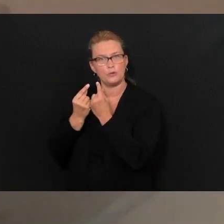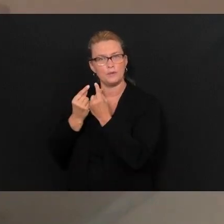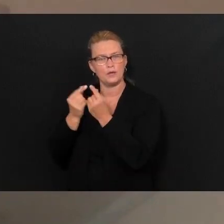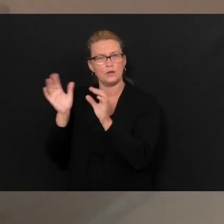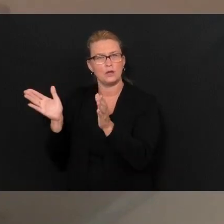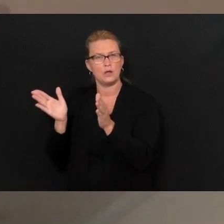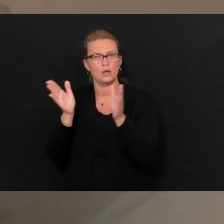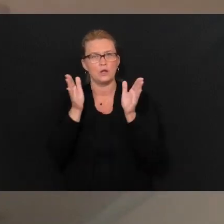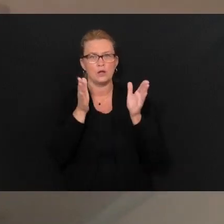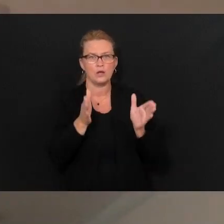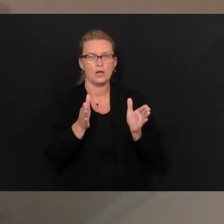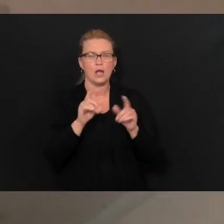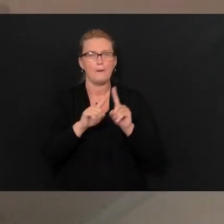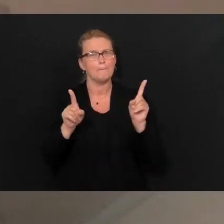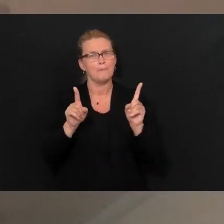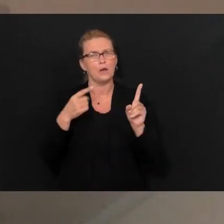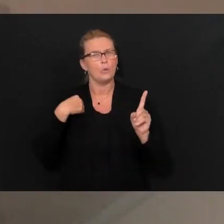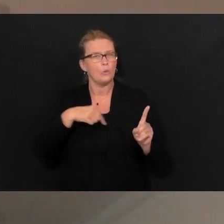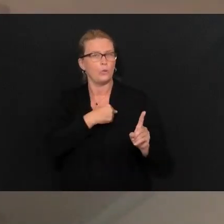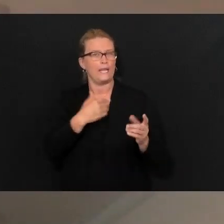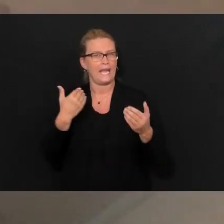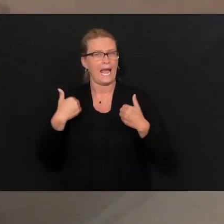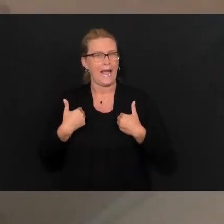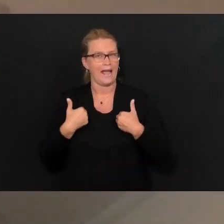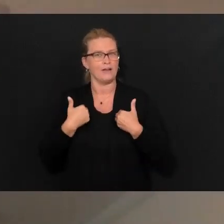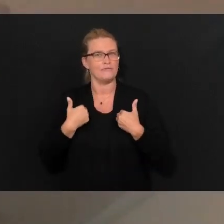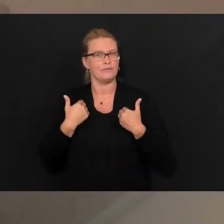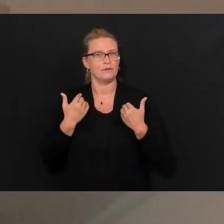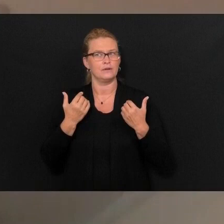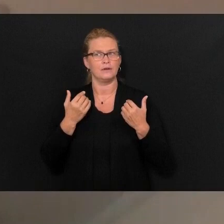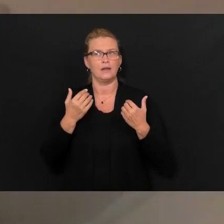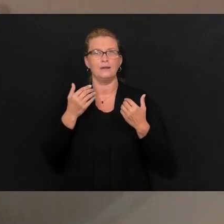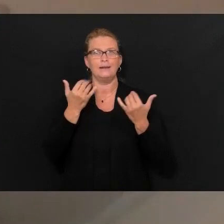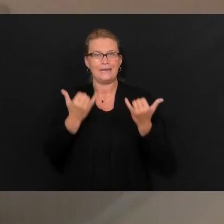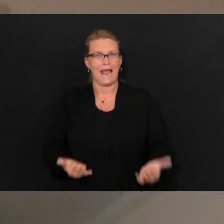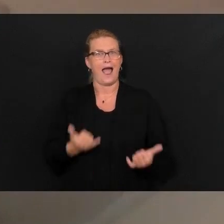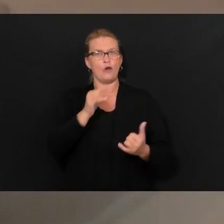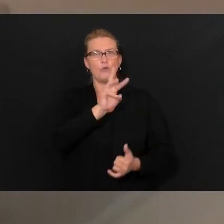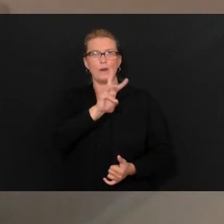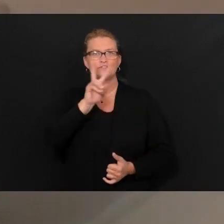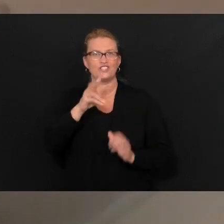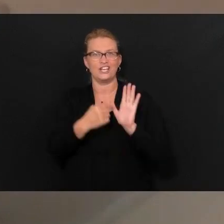we really have now, I think, reached the West Virginia model. And, you